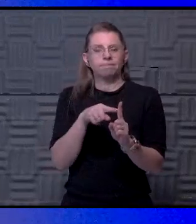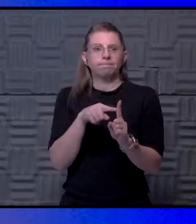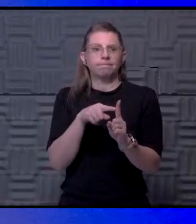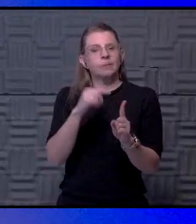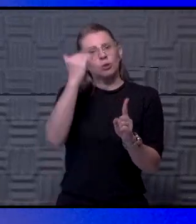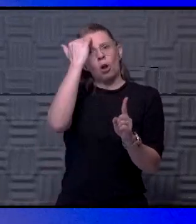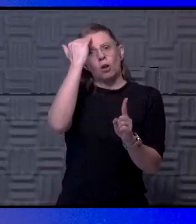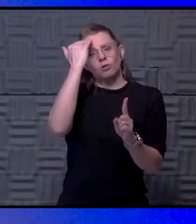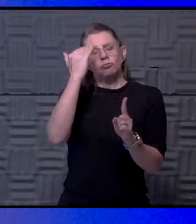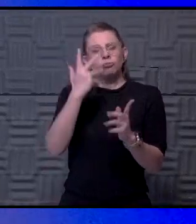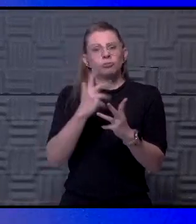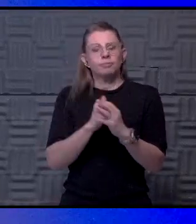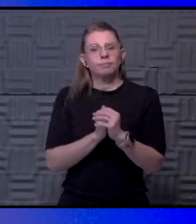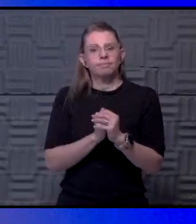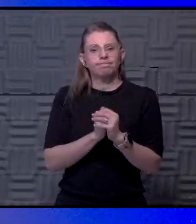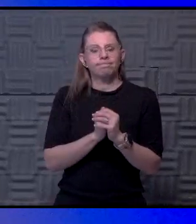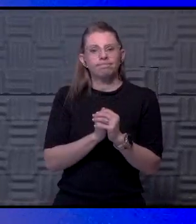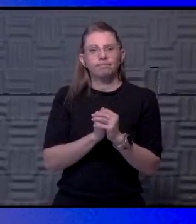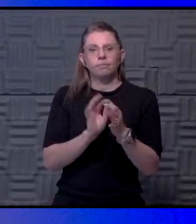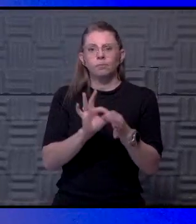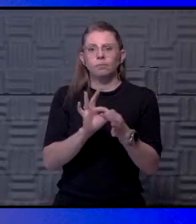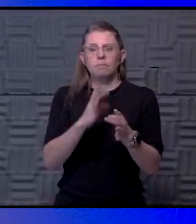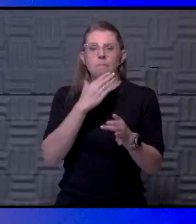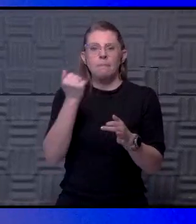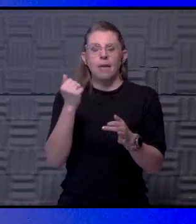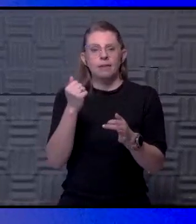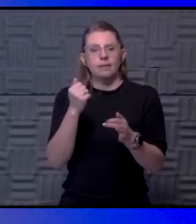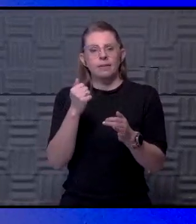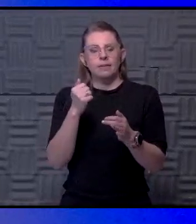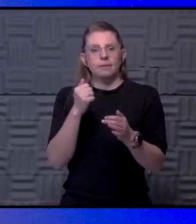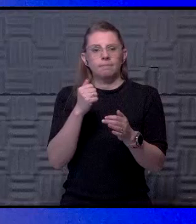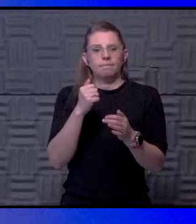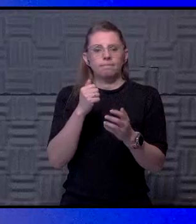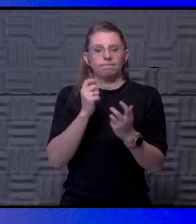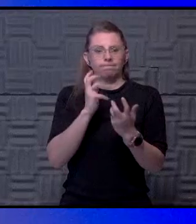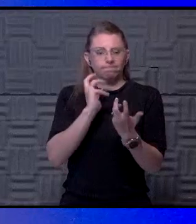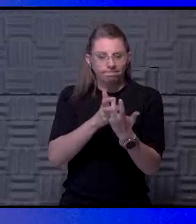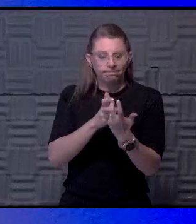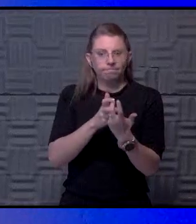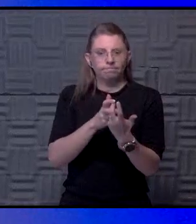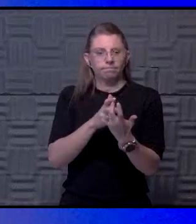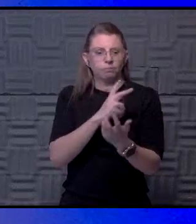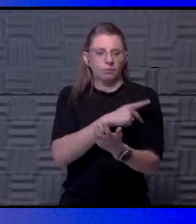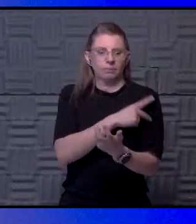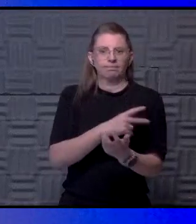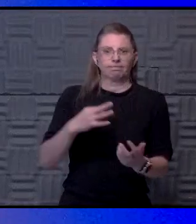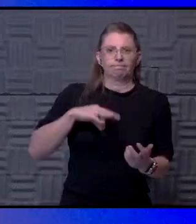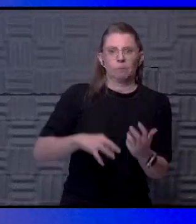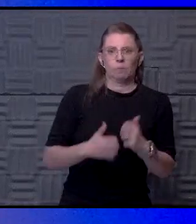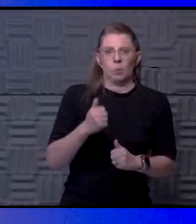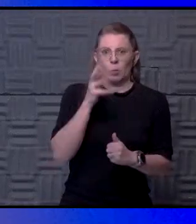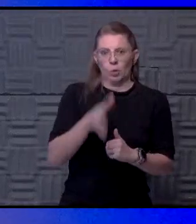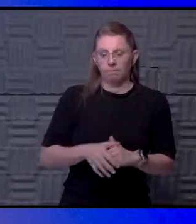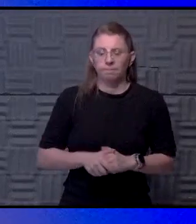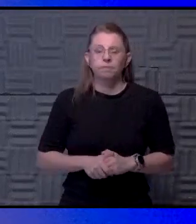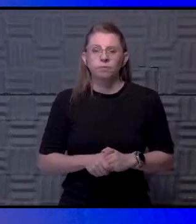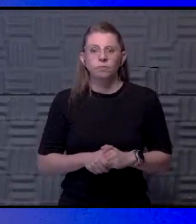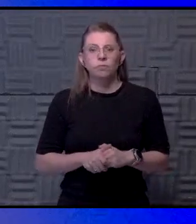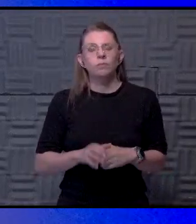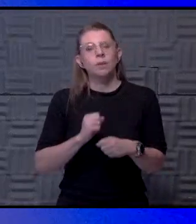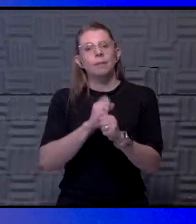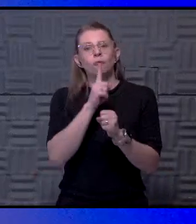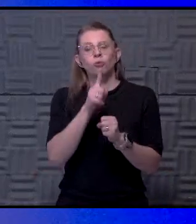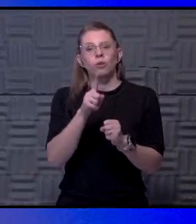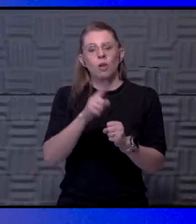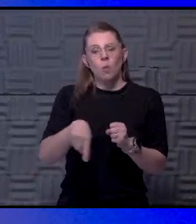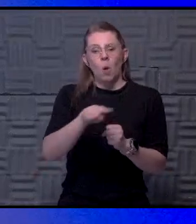the knowledge in terms of best indications, patients that may benefit the most. So make sure those that